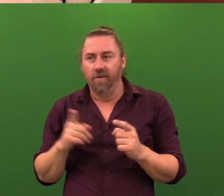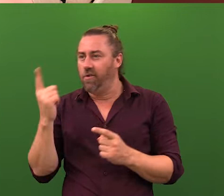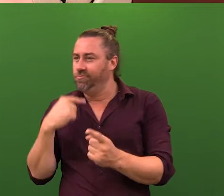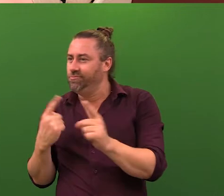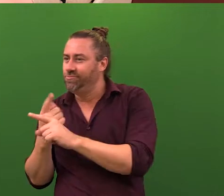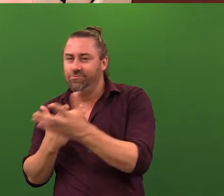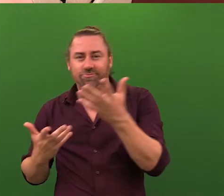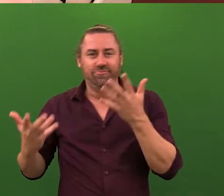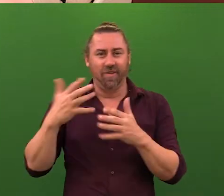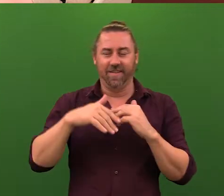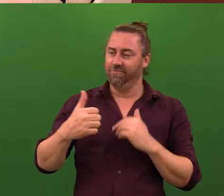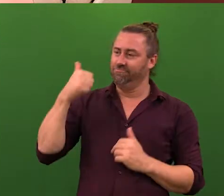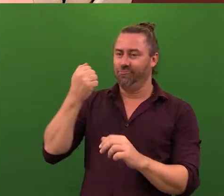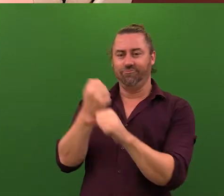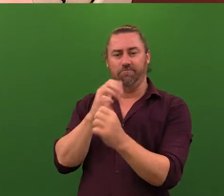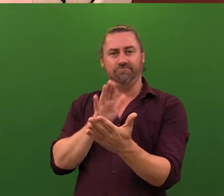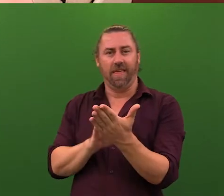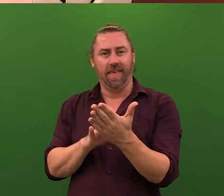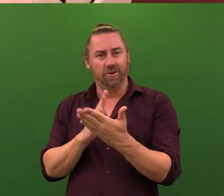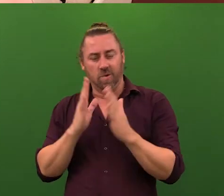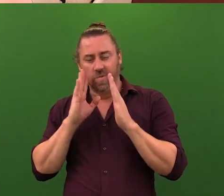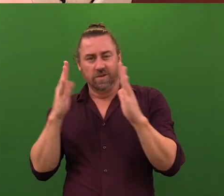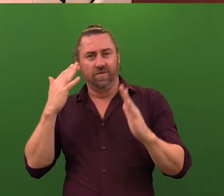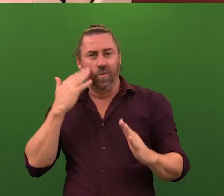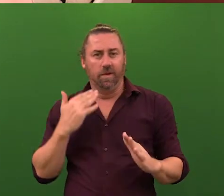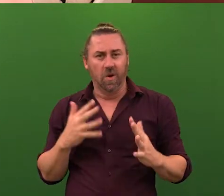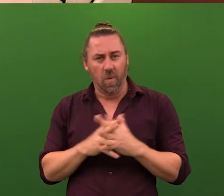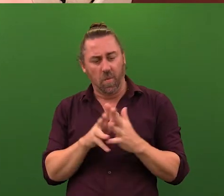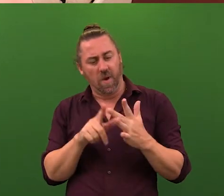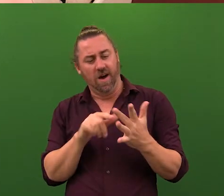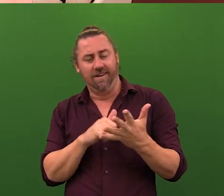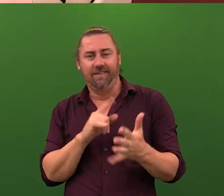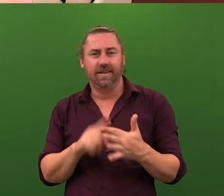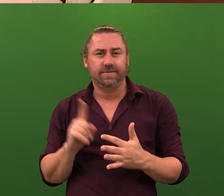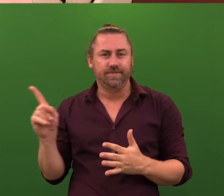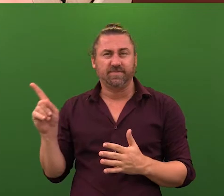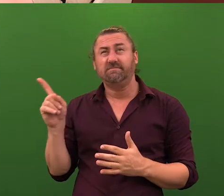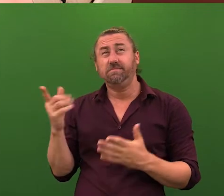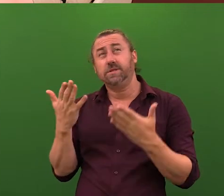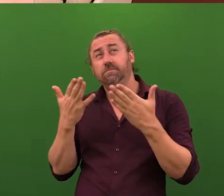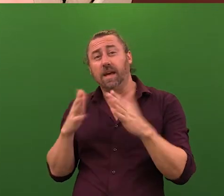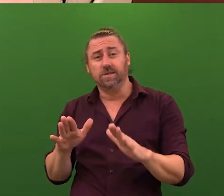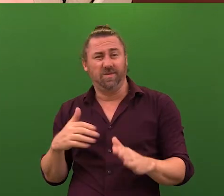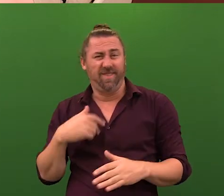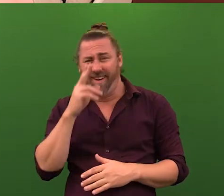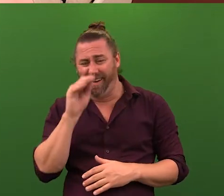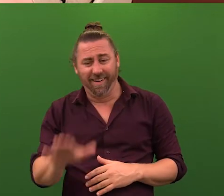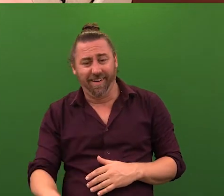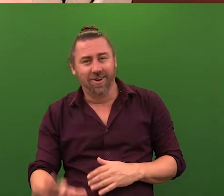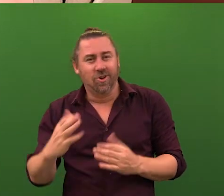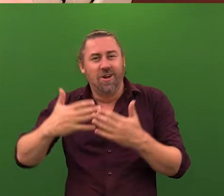my family about who my grandmother was, because she passed away, when I was